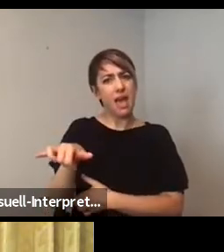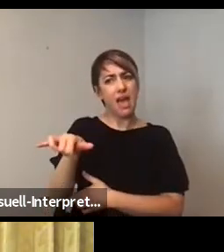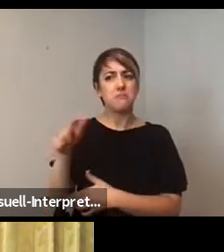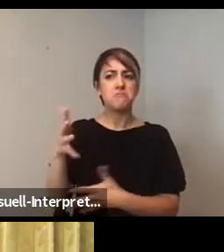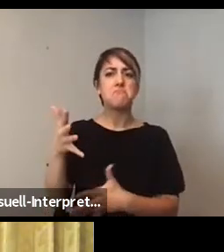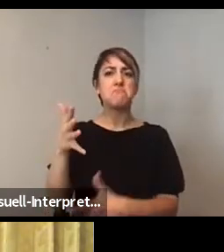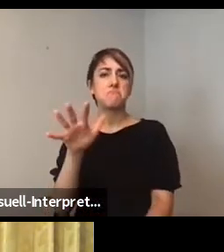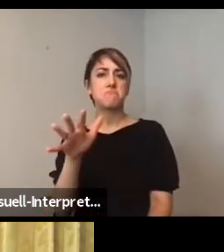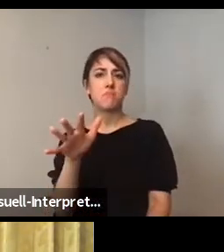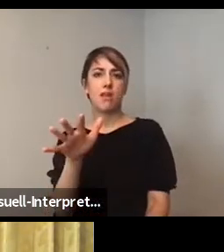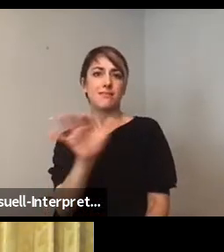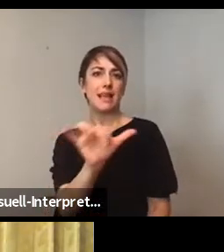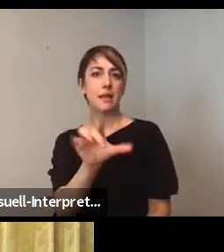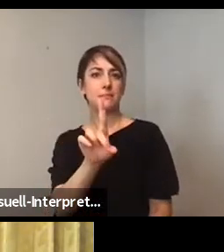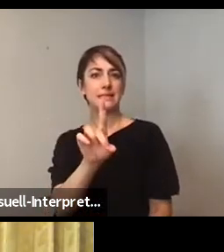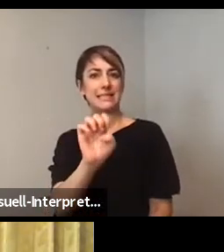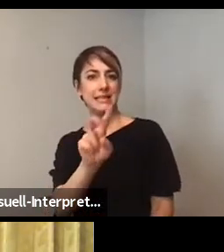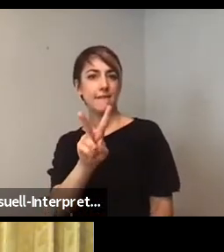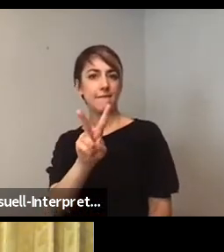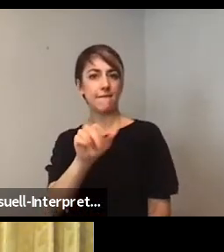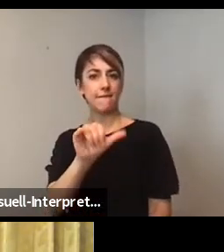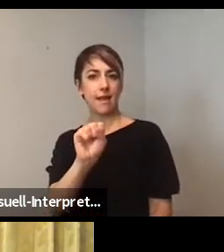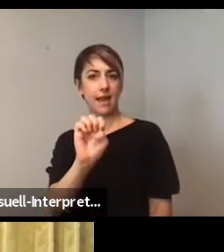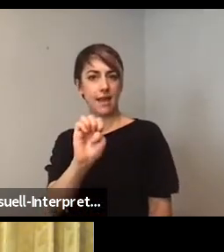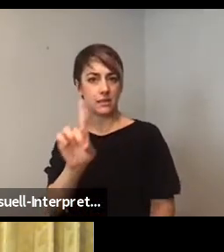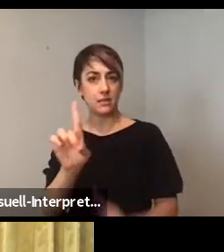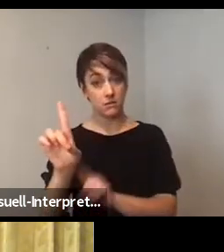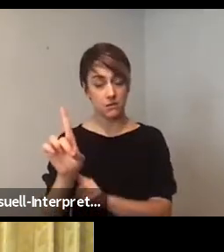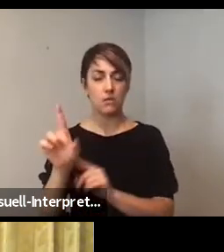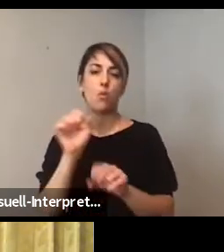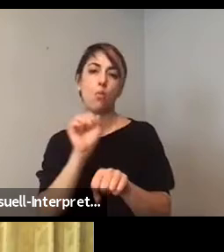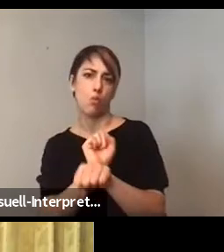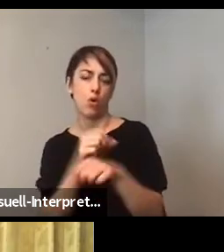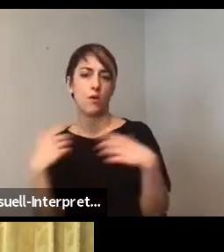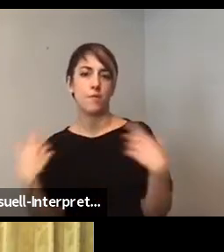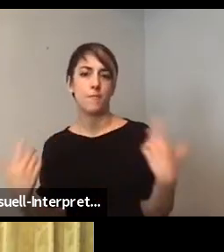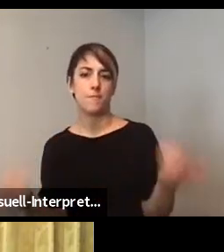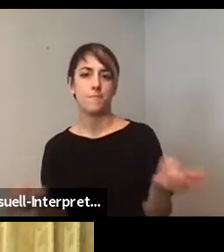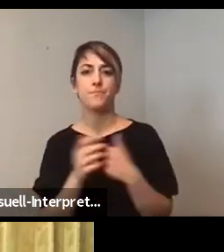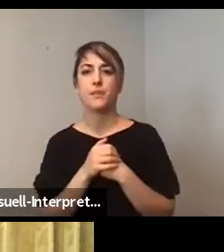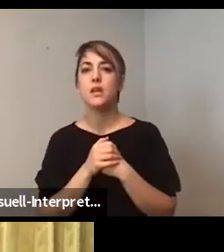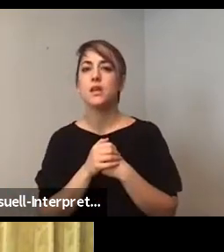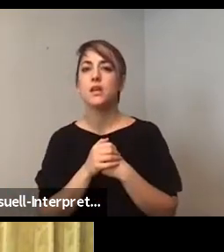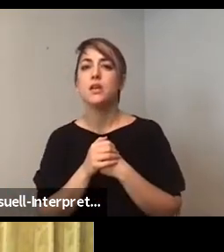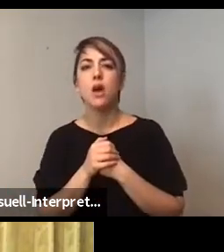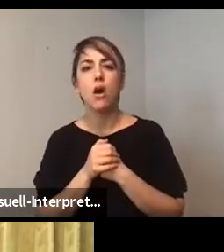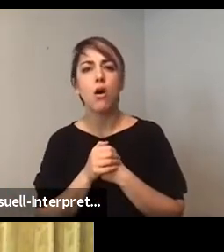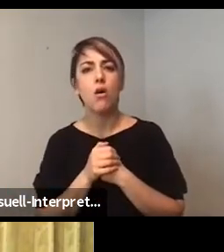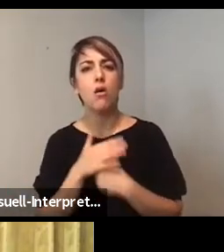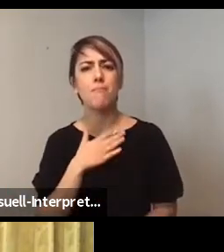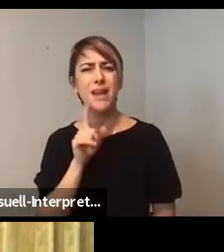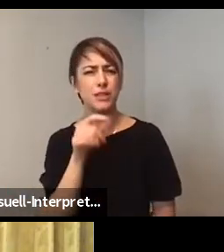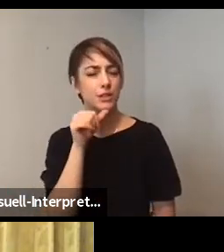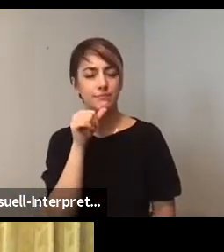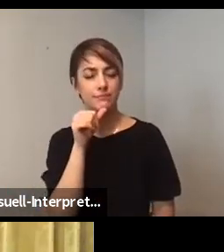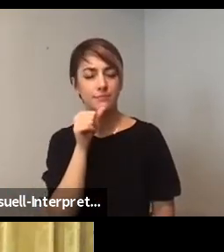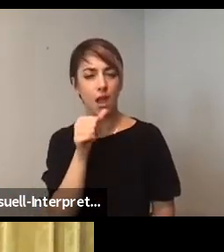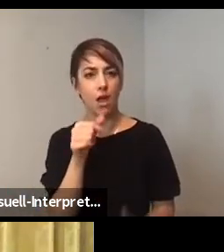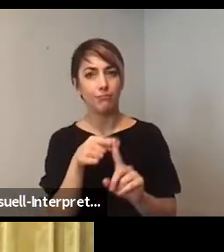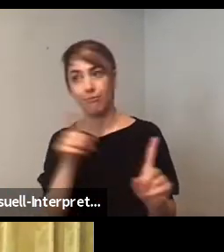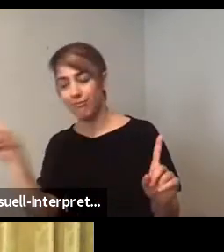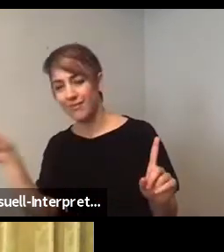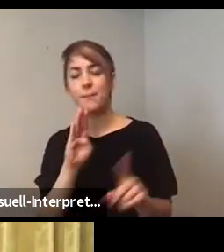about devised work, did you have, I don't know, I it's not one of the questions, but is it, do